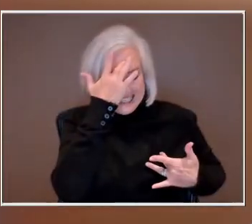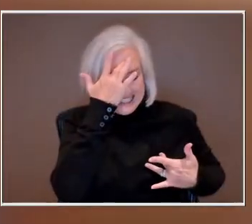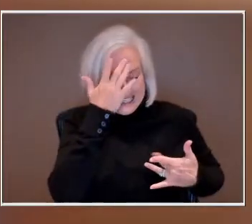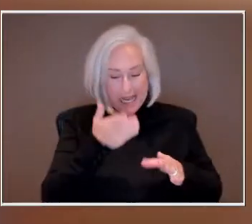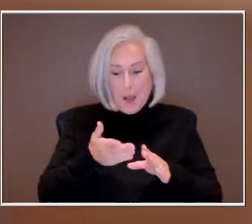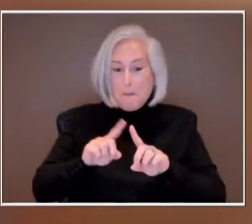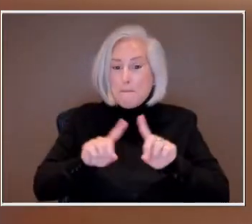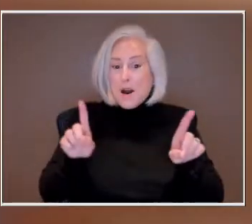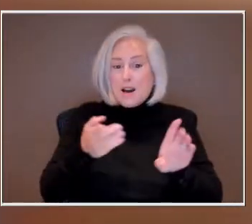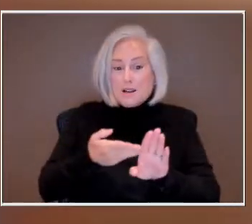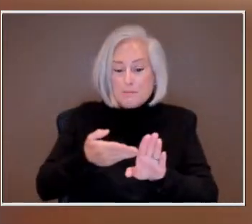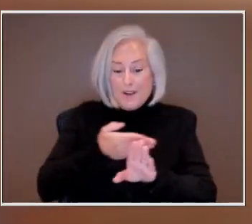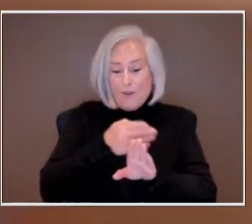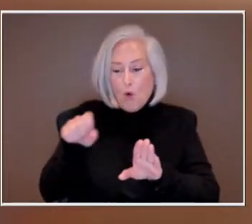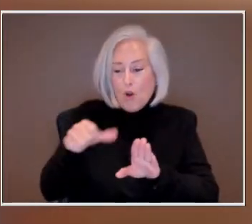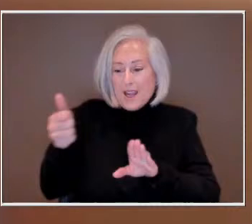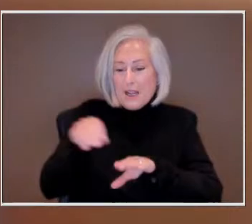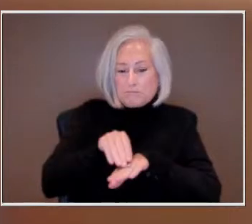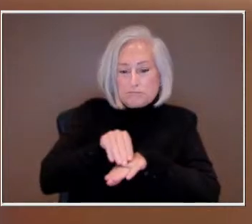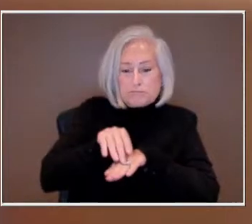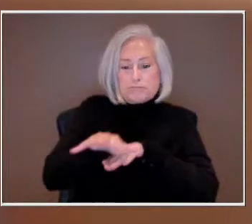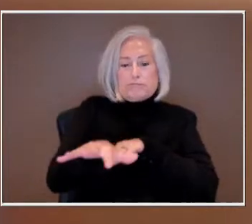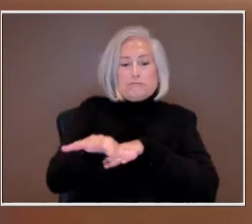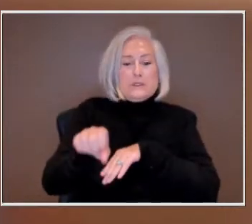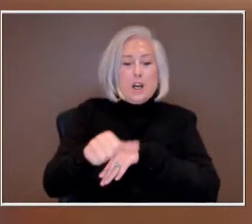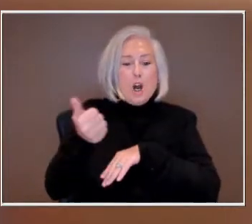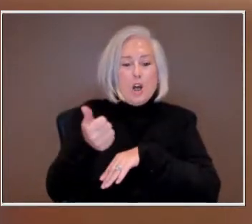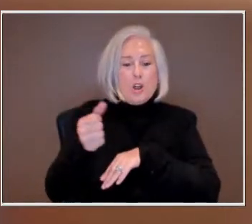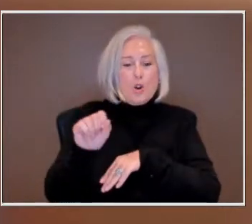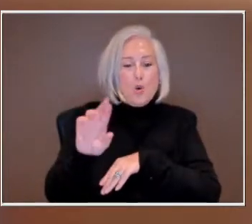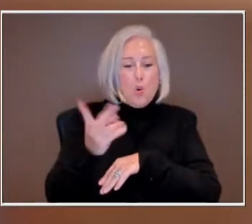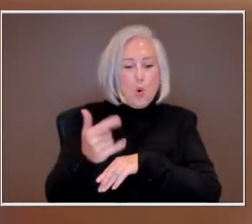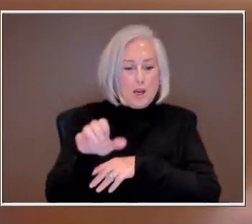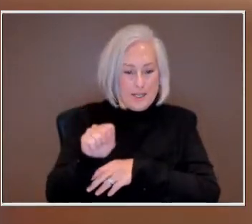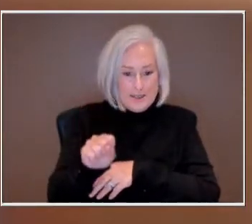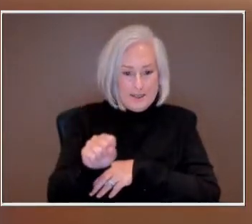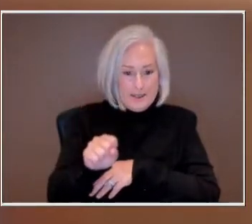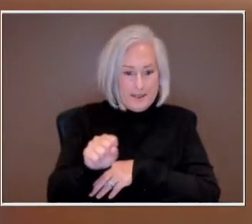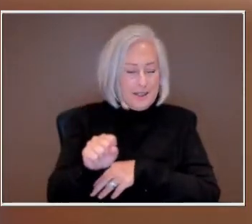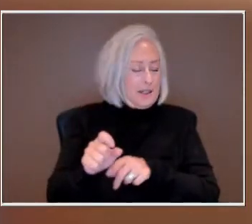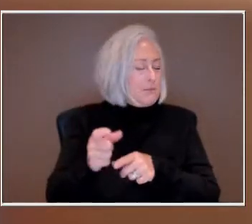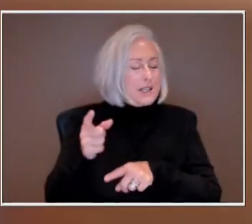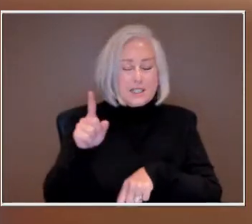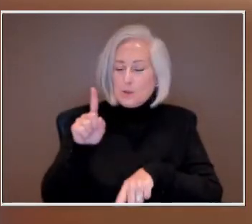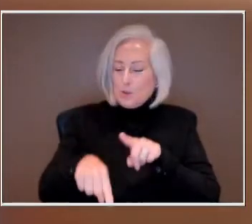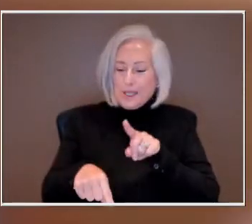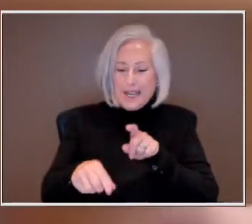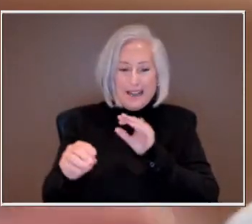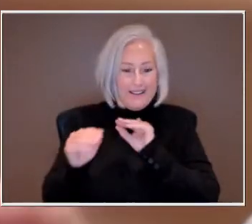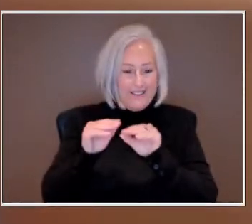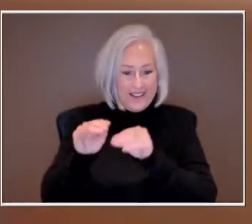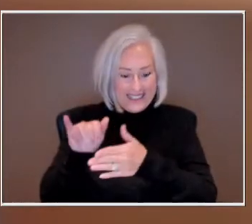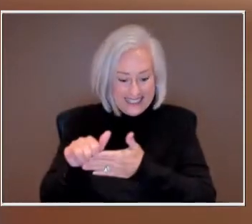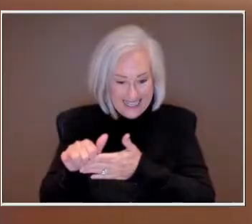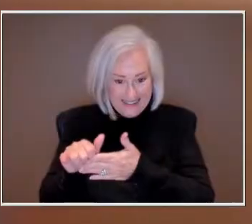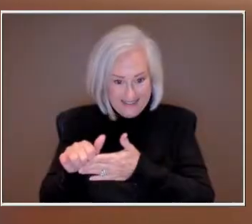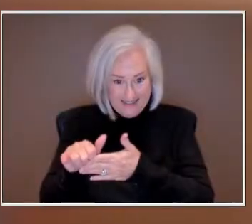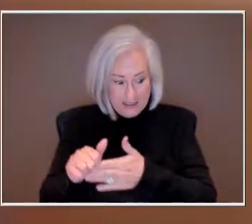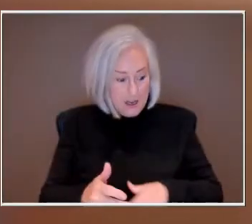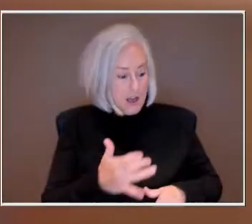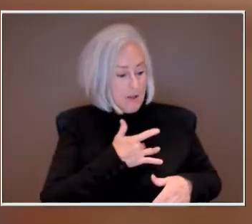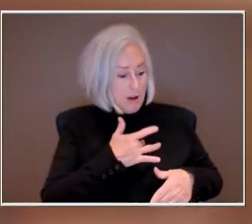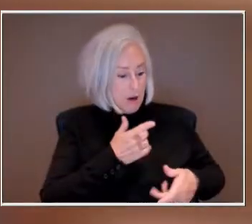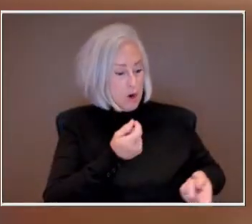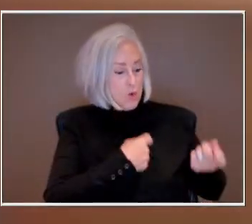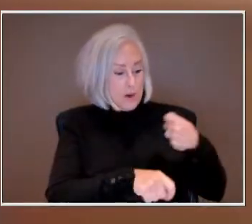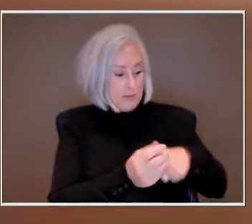things go off the rails, there is a point where there's irreversible damage to the other organs. And even if you replace the heart, the other damage has already been done.